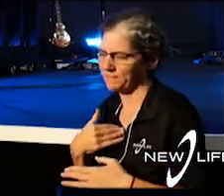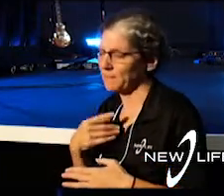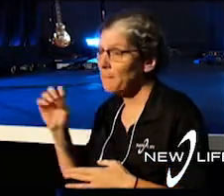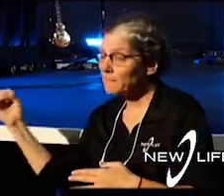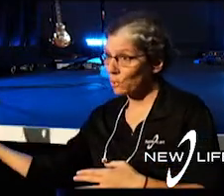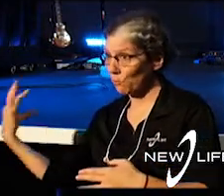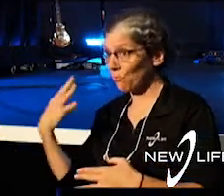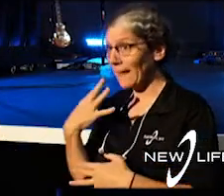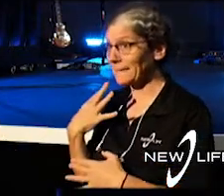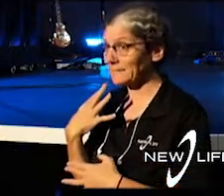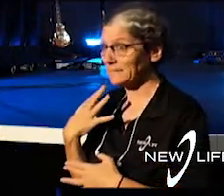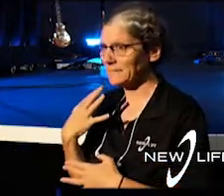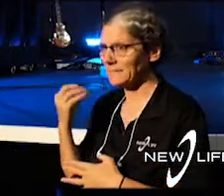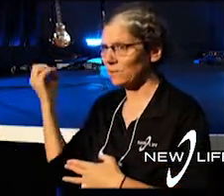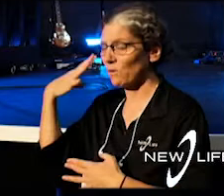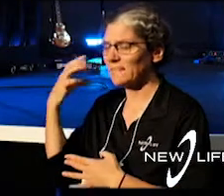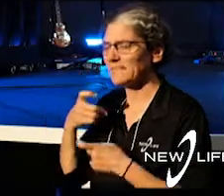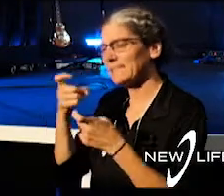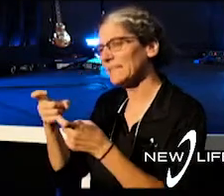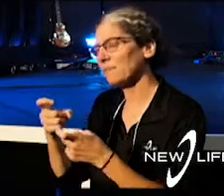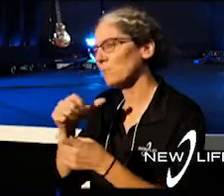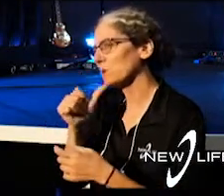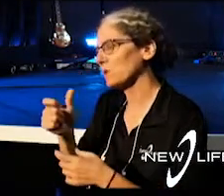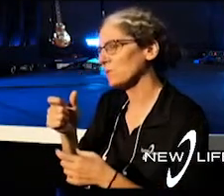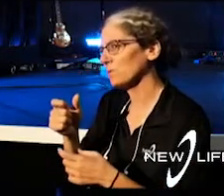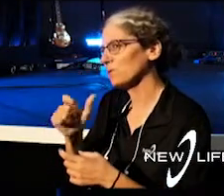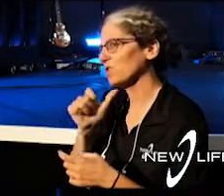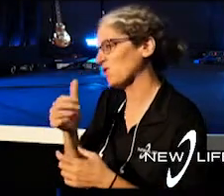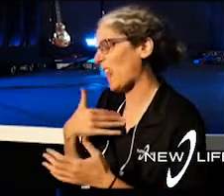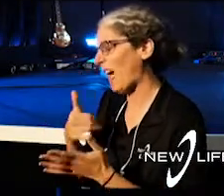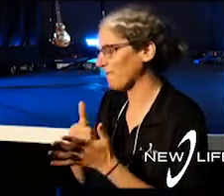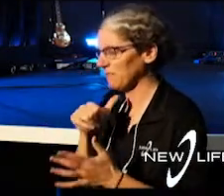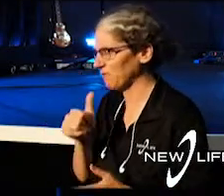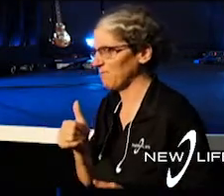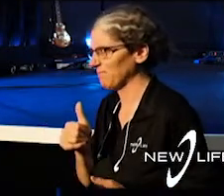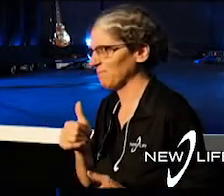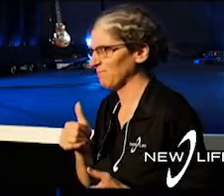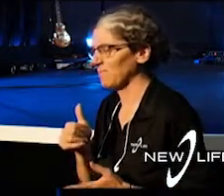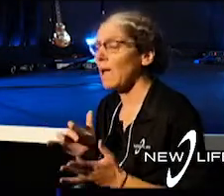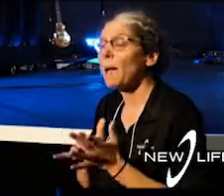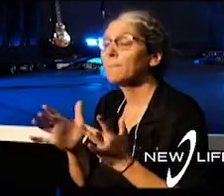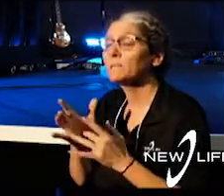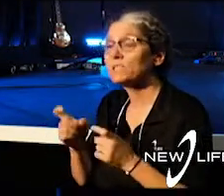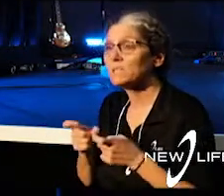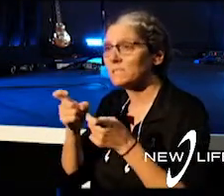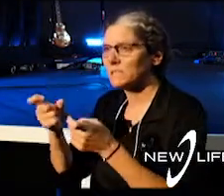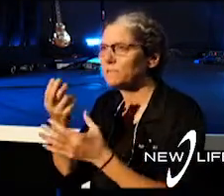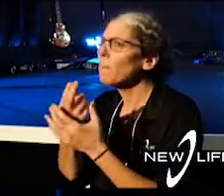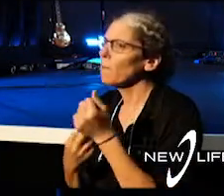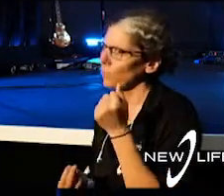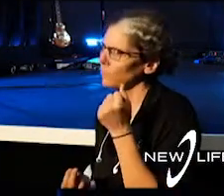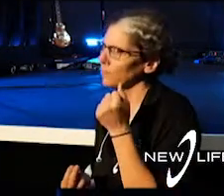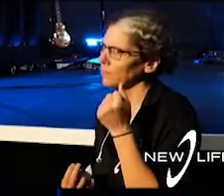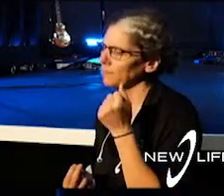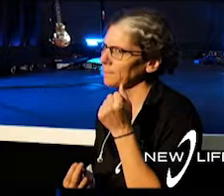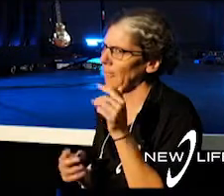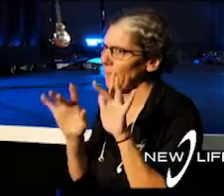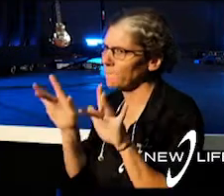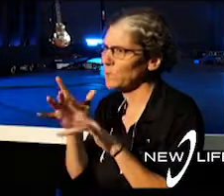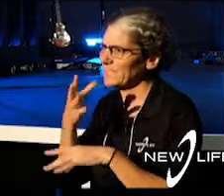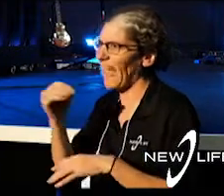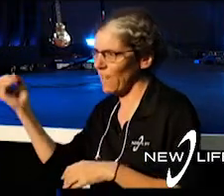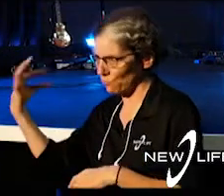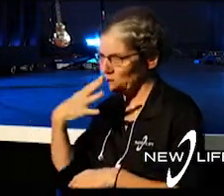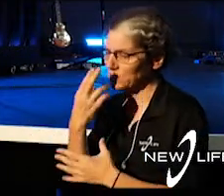grace is getting a gift that we don't deserve. And Jesus offers us both.